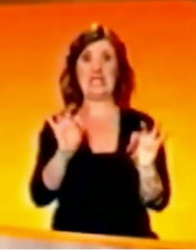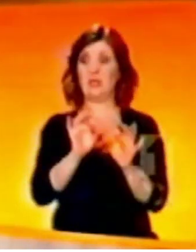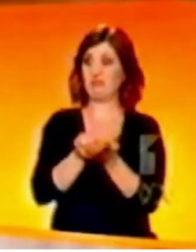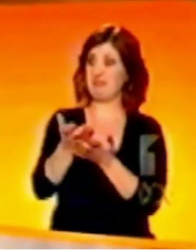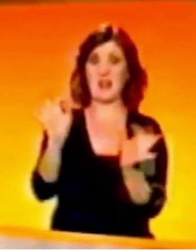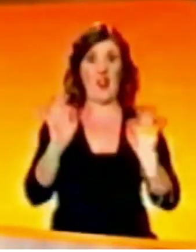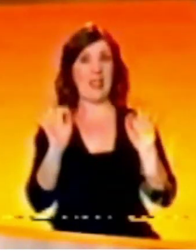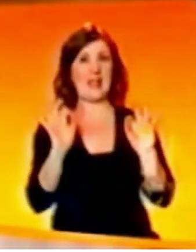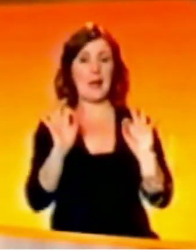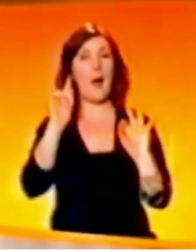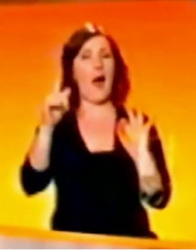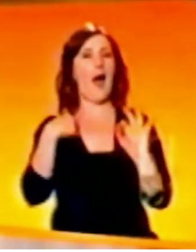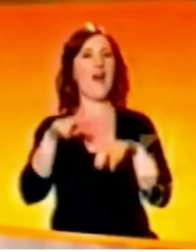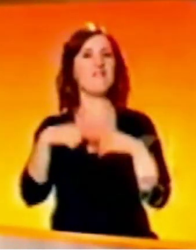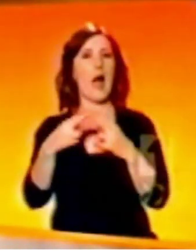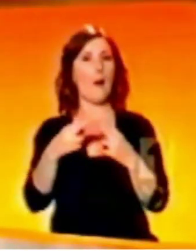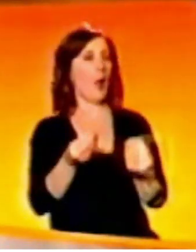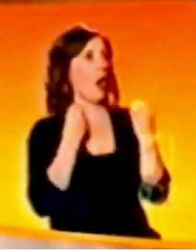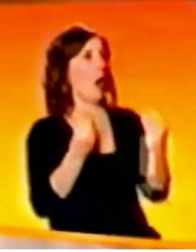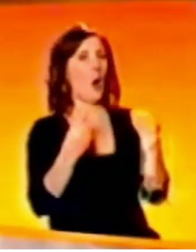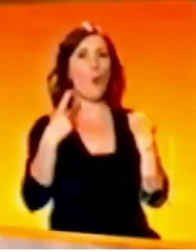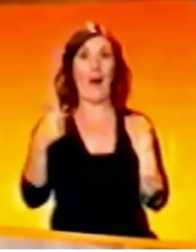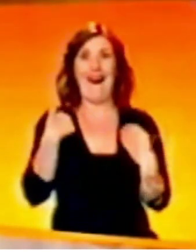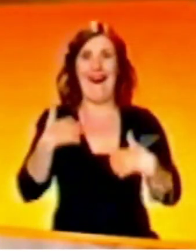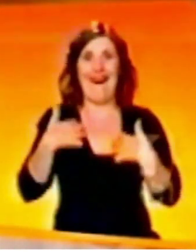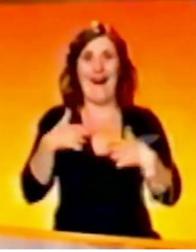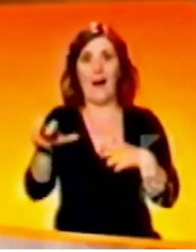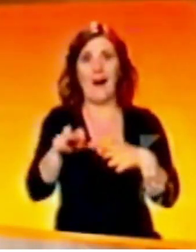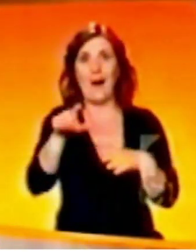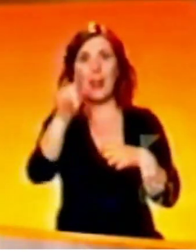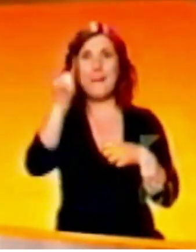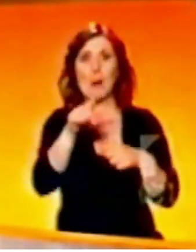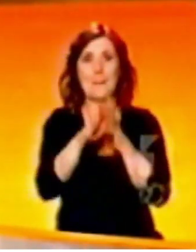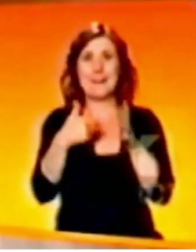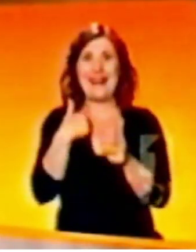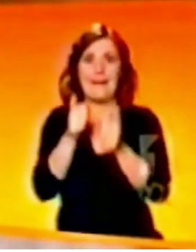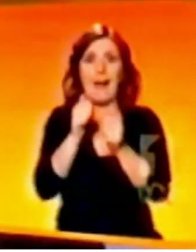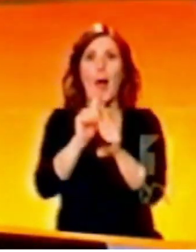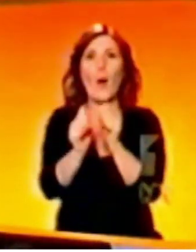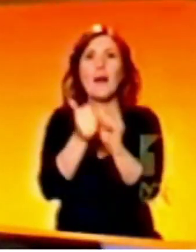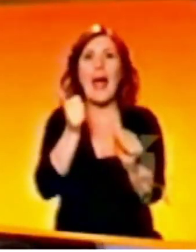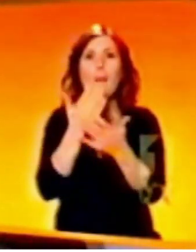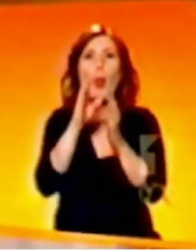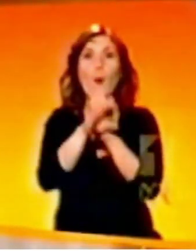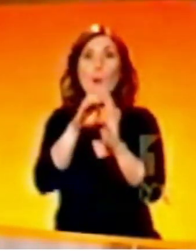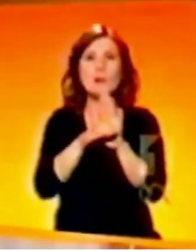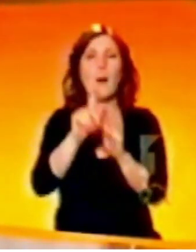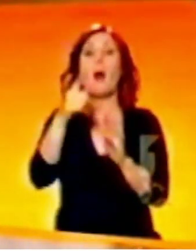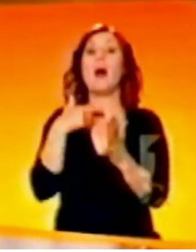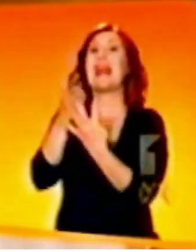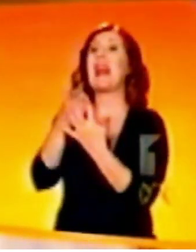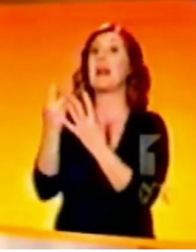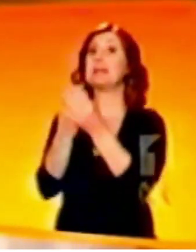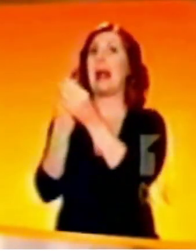philosophy. My family could lose me to computer games with that mouse technology, but I know my wife's watching, so definitely not dating